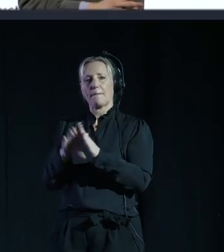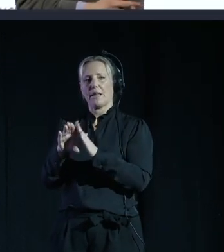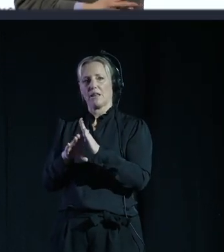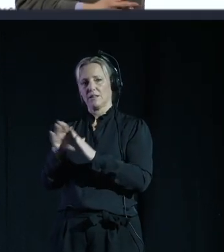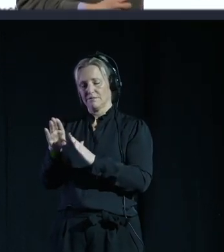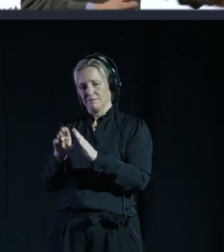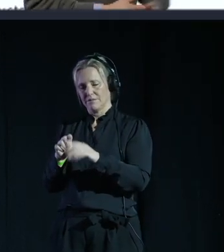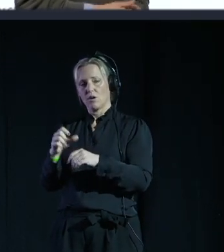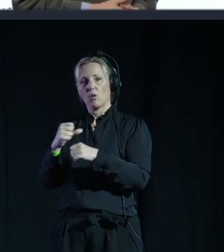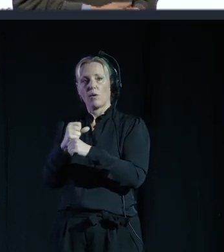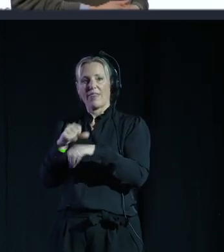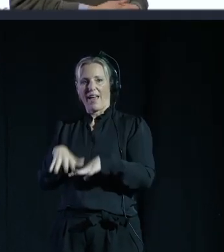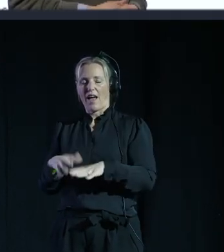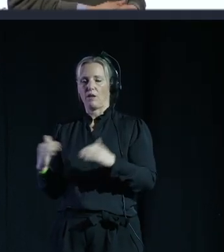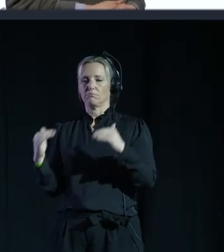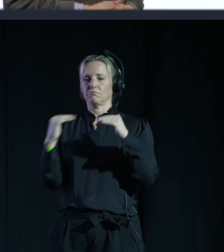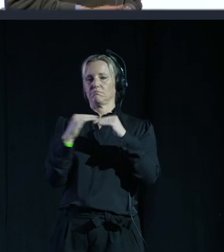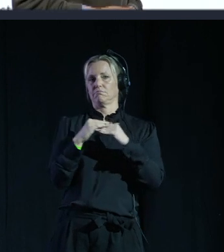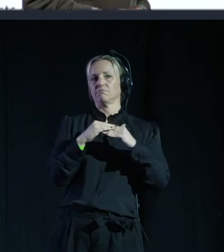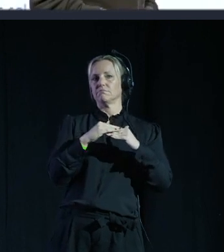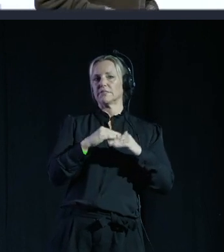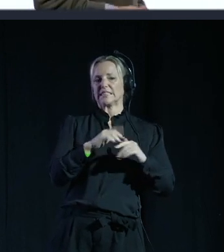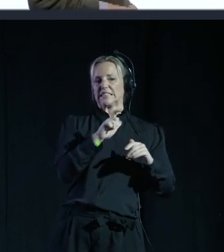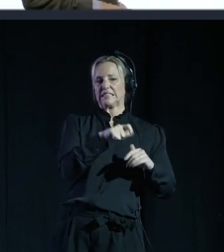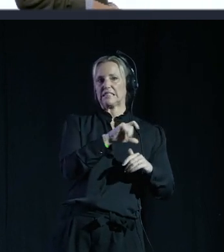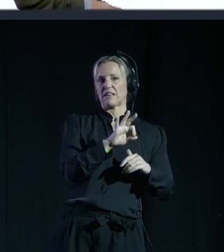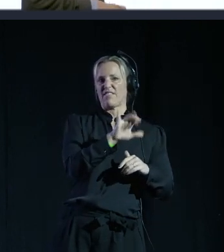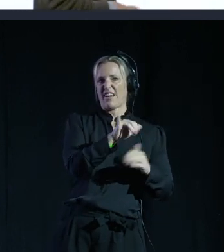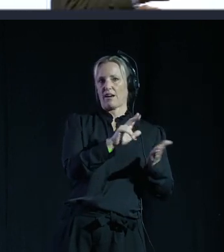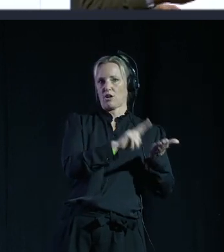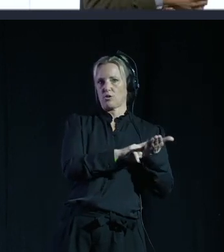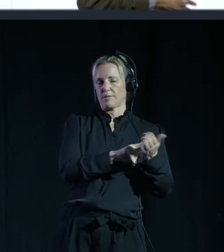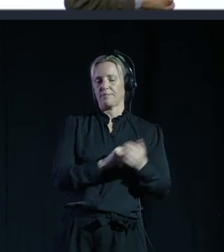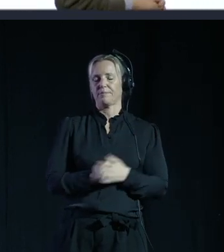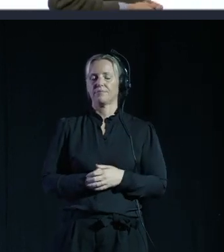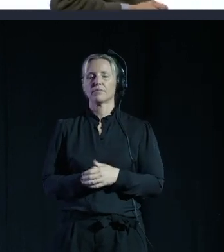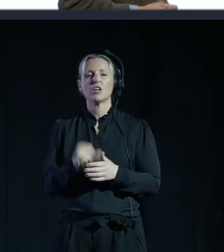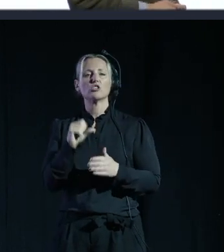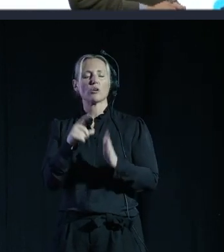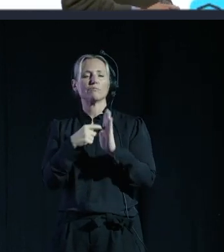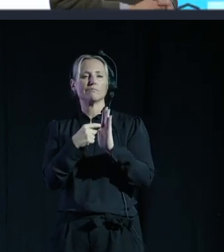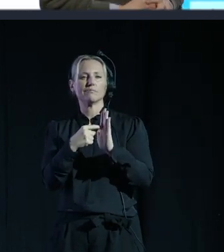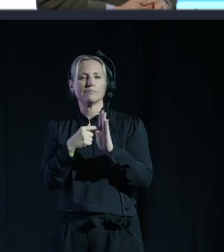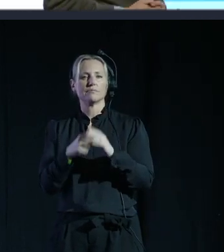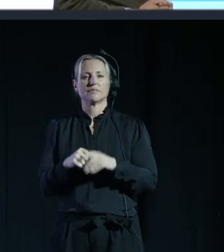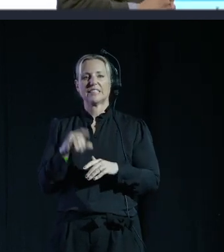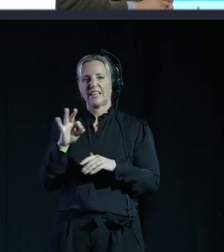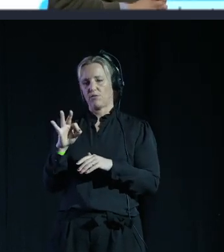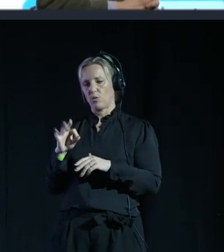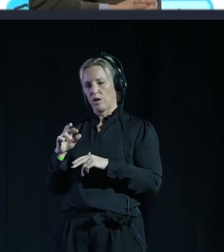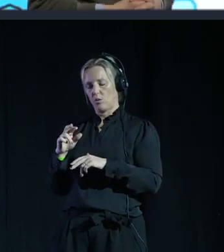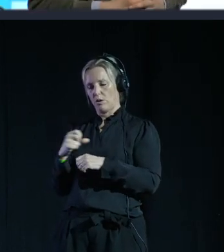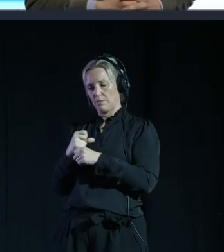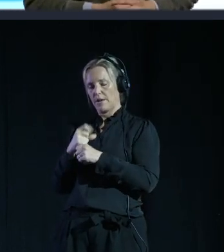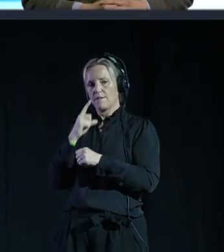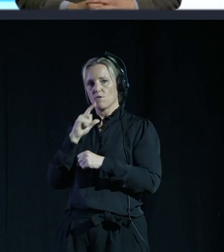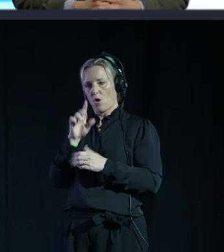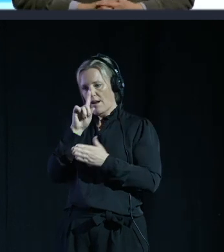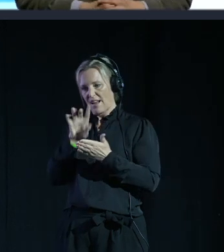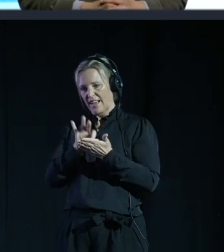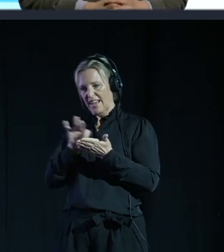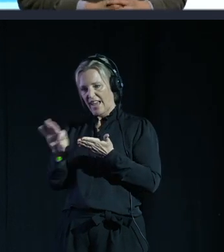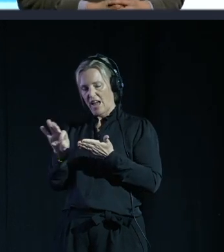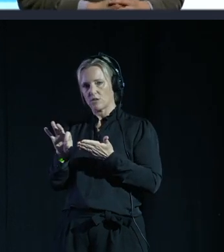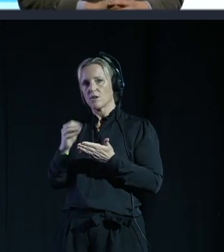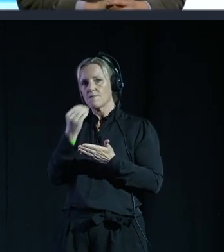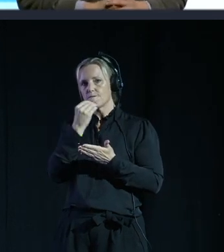Let's try. So if we were to change the data type, for example, of this count food items column from Boolean